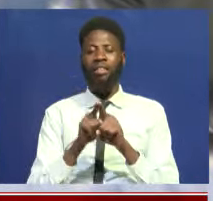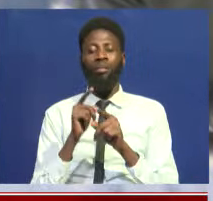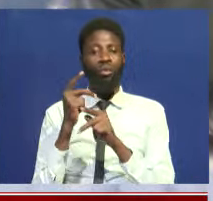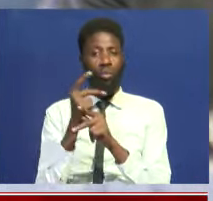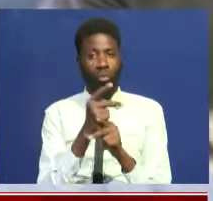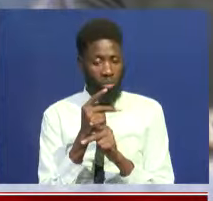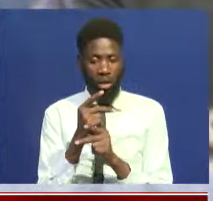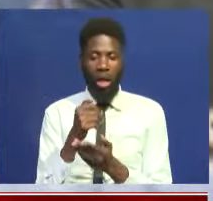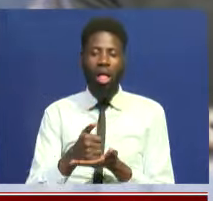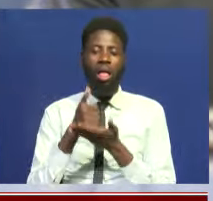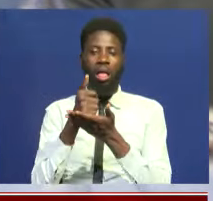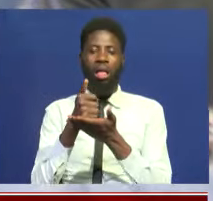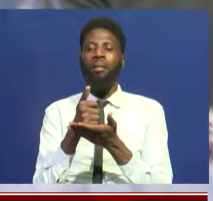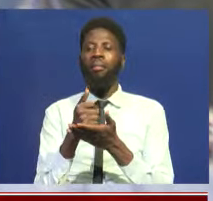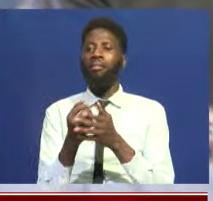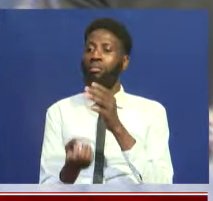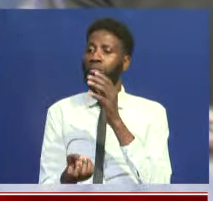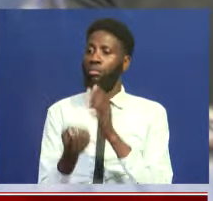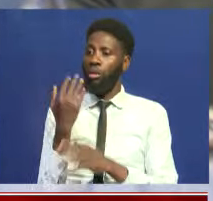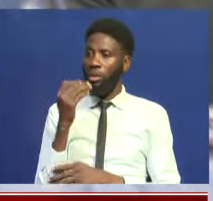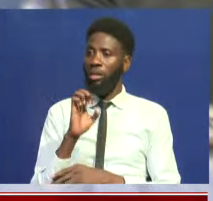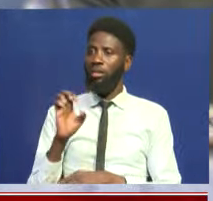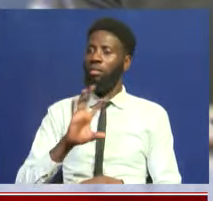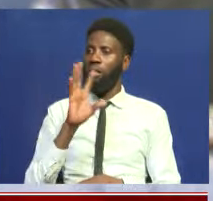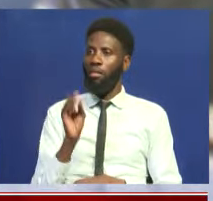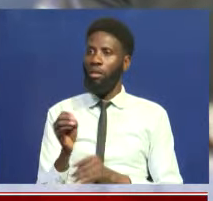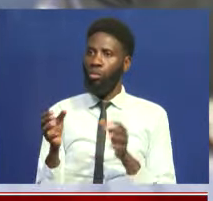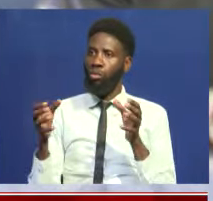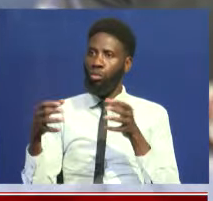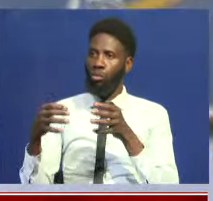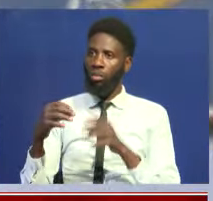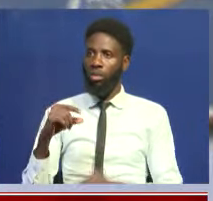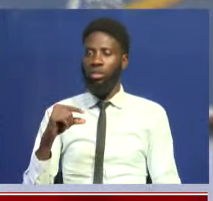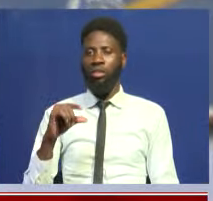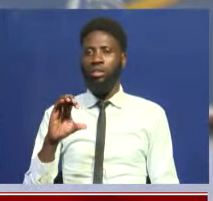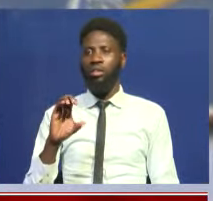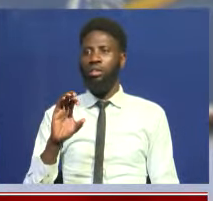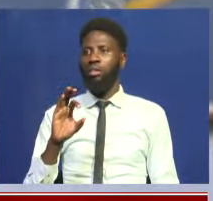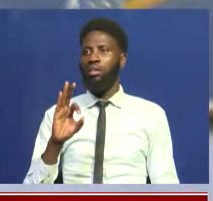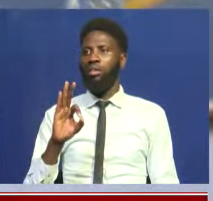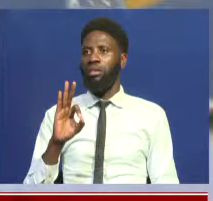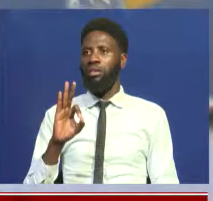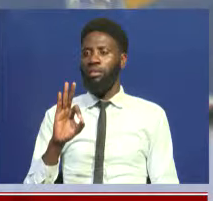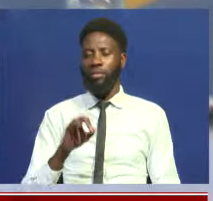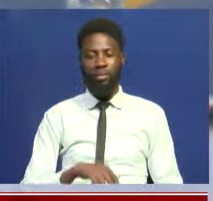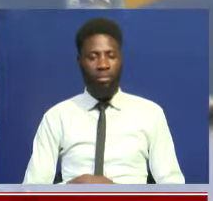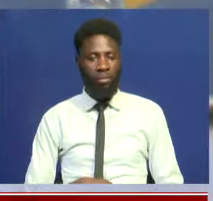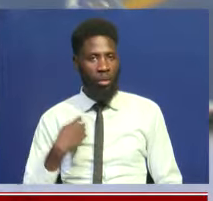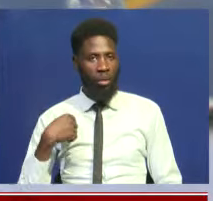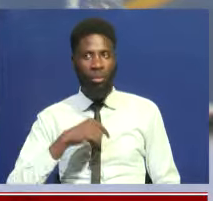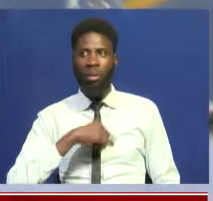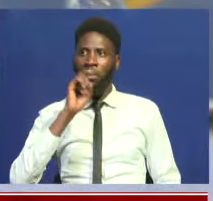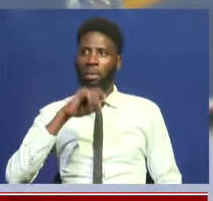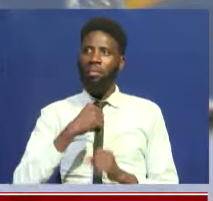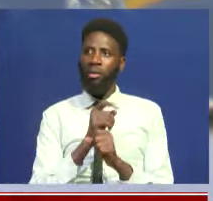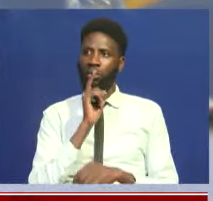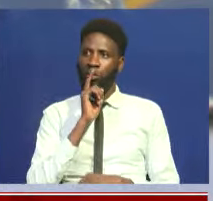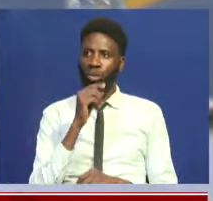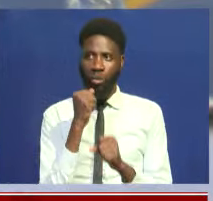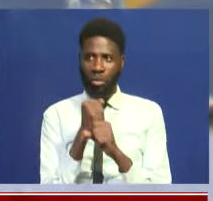East Africa Capacity Building Group on this part of Africa. We have to make sure that the work of the